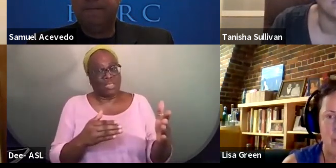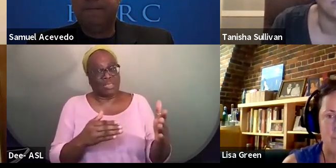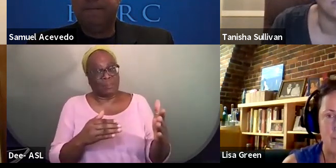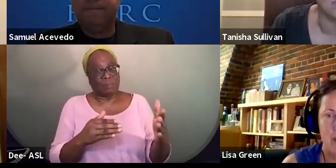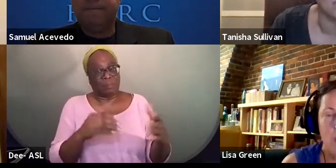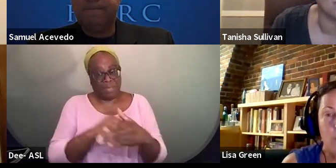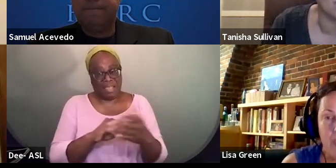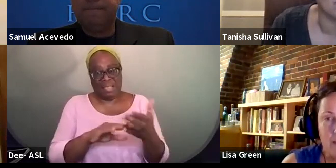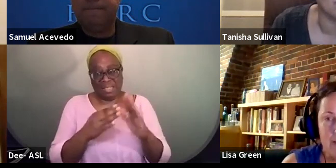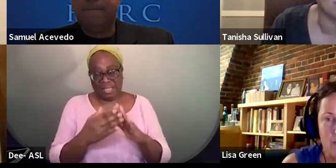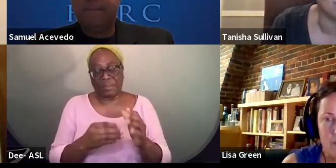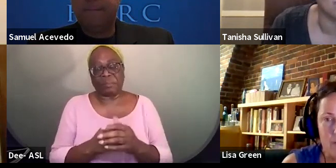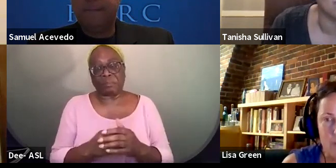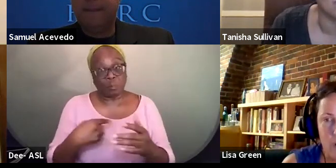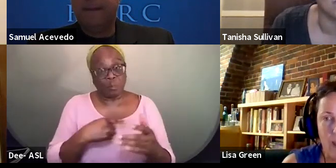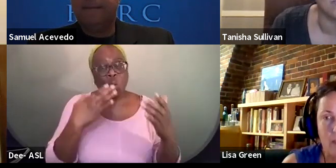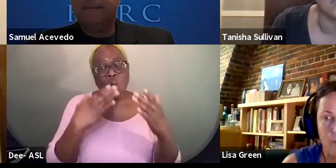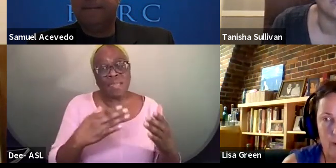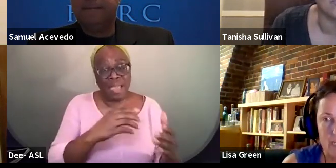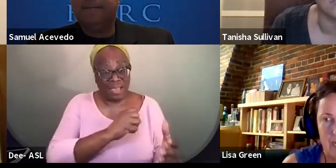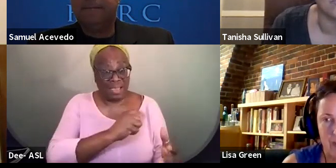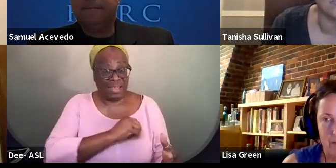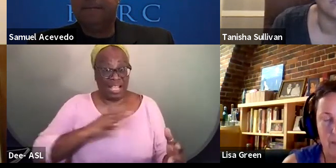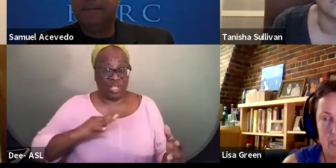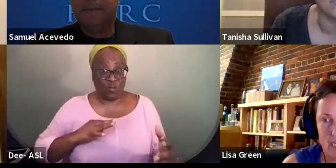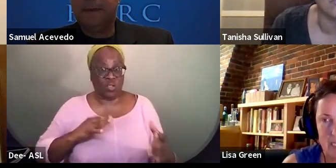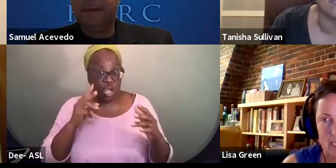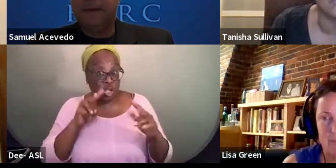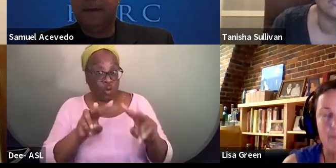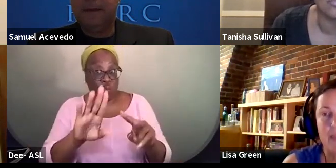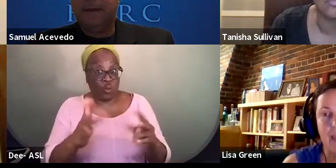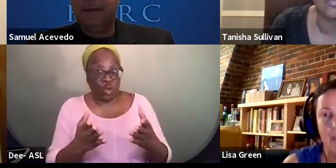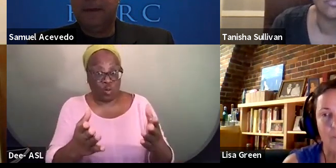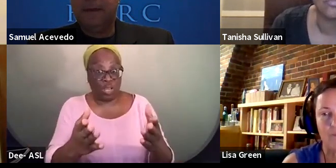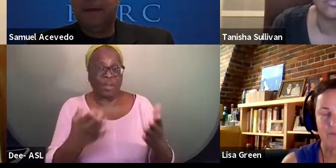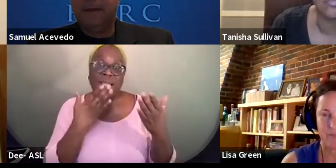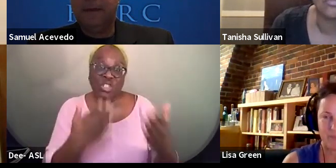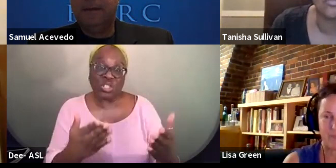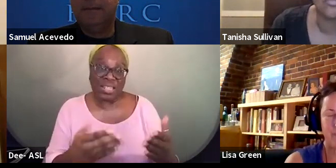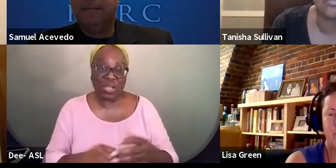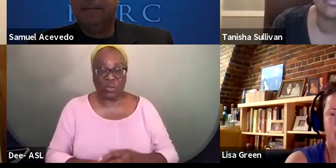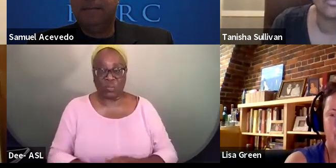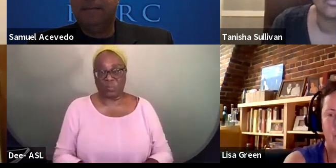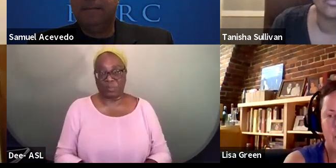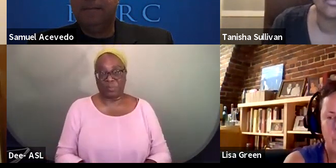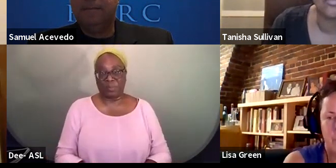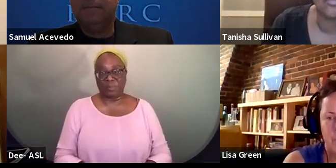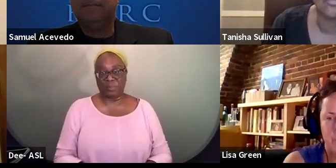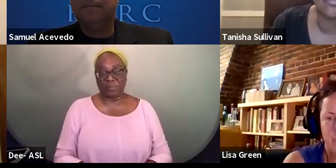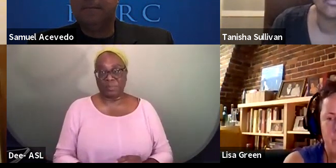made permanent. We thank the task force for its work and look forward to hearing your recommendations. Thank you. Thank you very